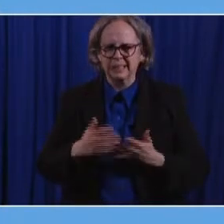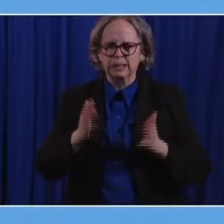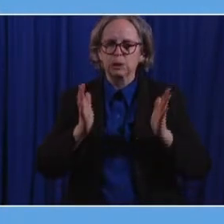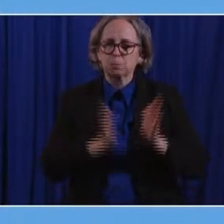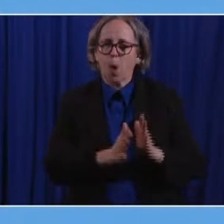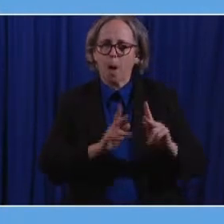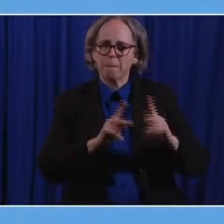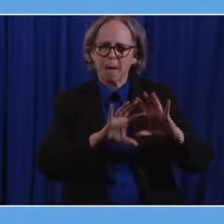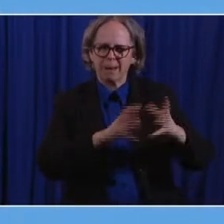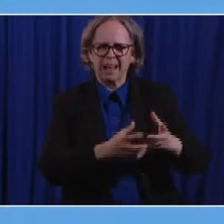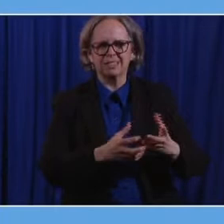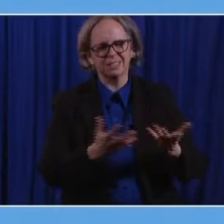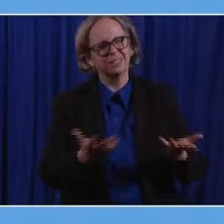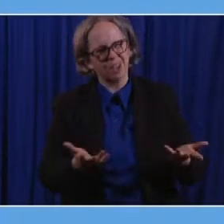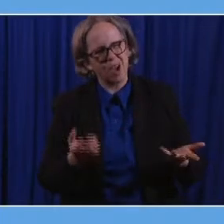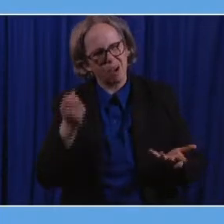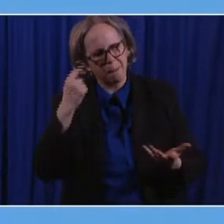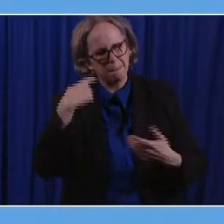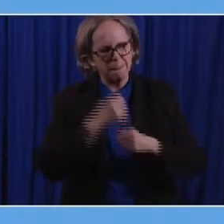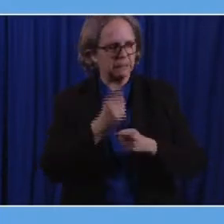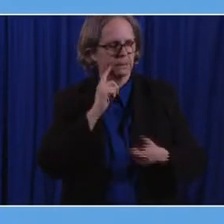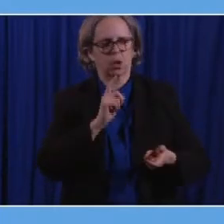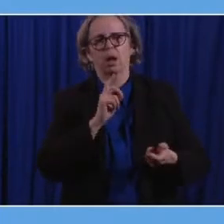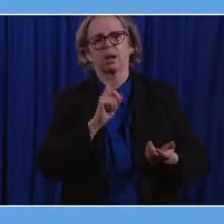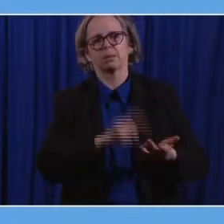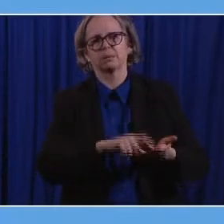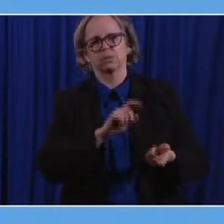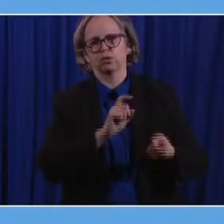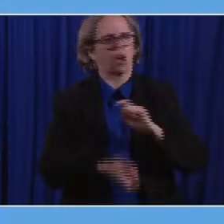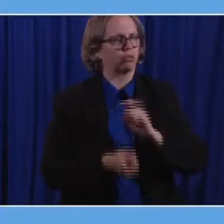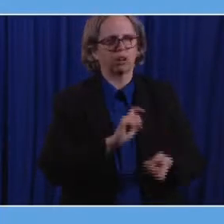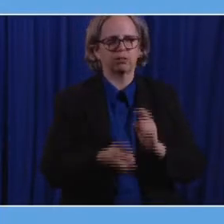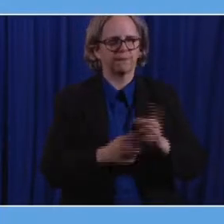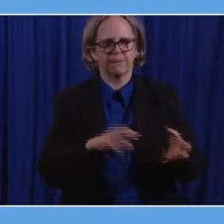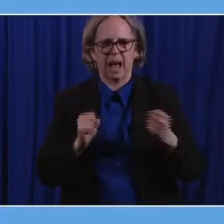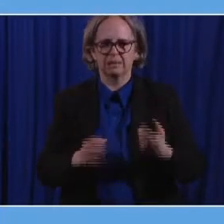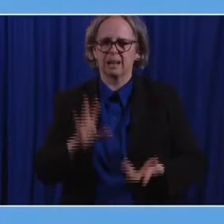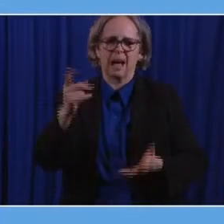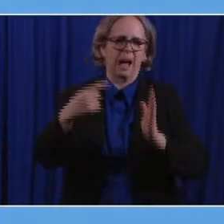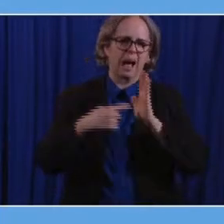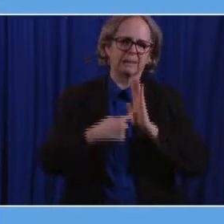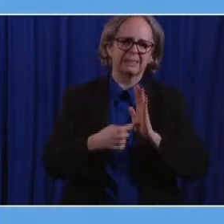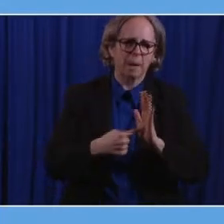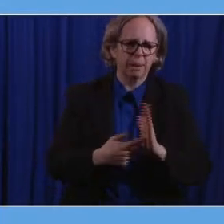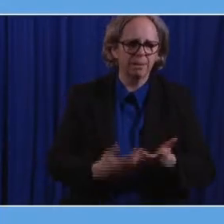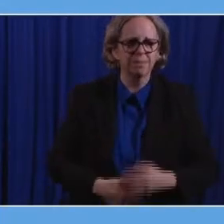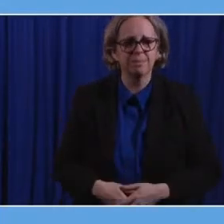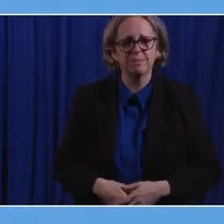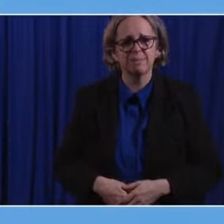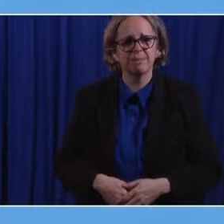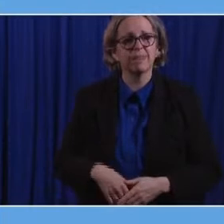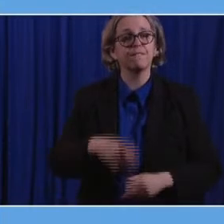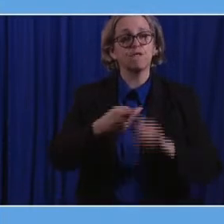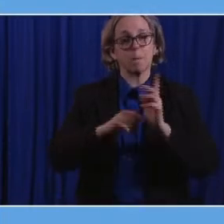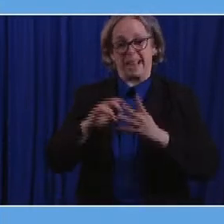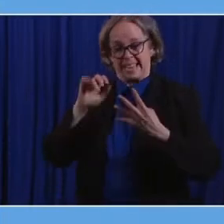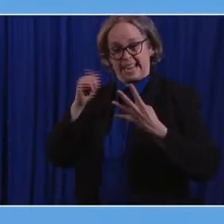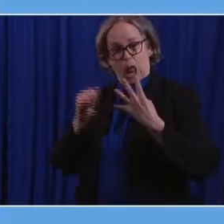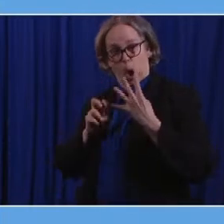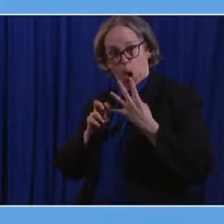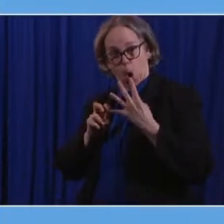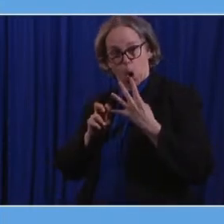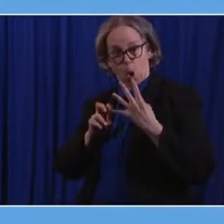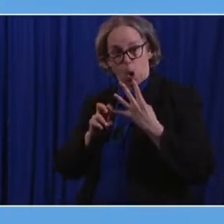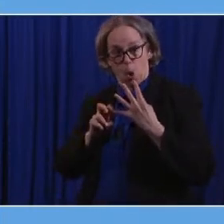capita number. Van Wert County, for example, moved from yellow to orange. We also have had